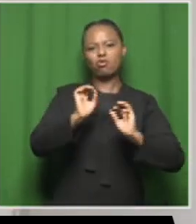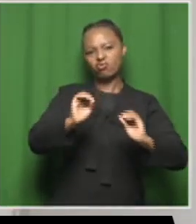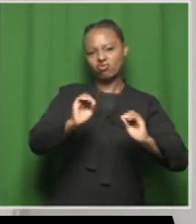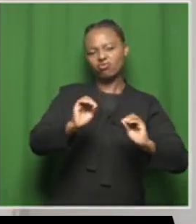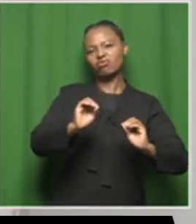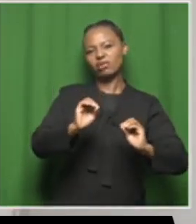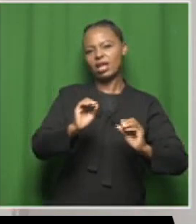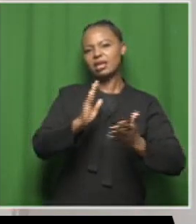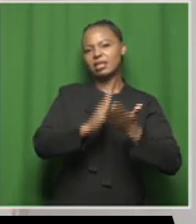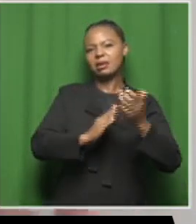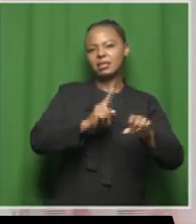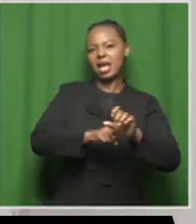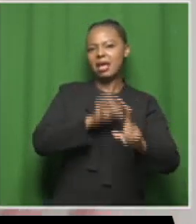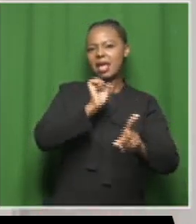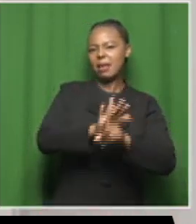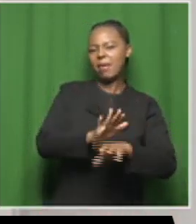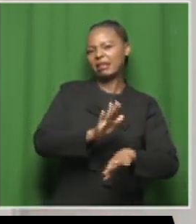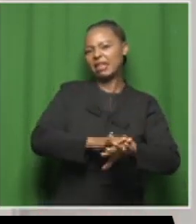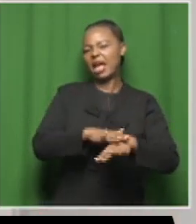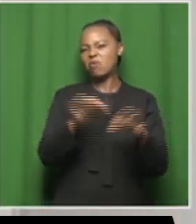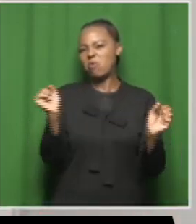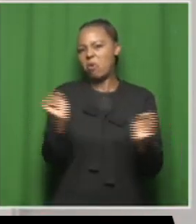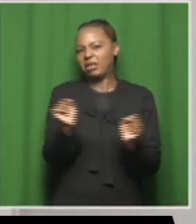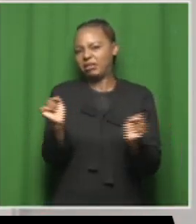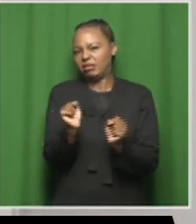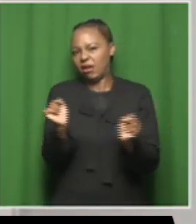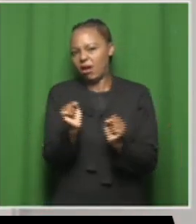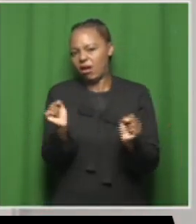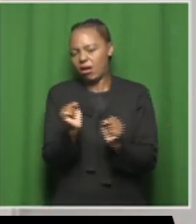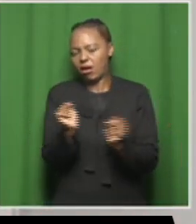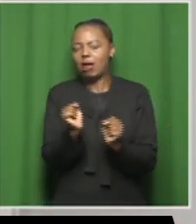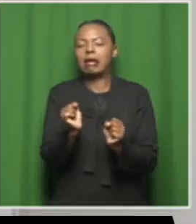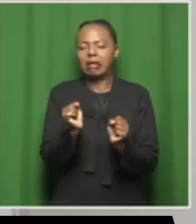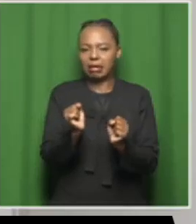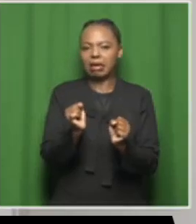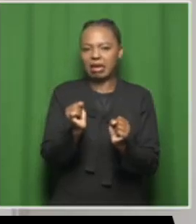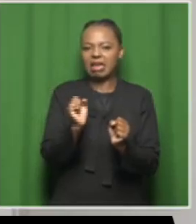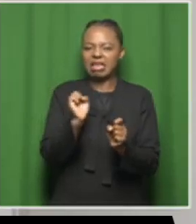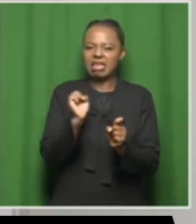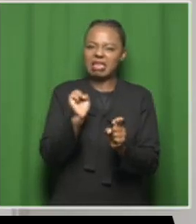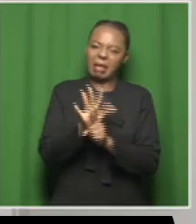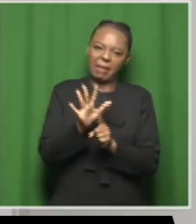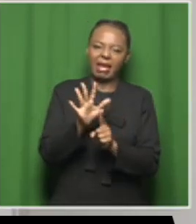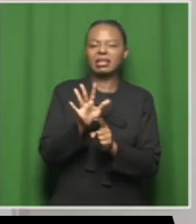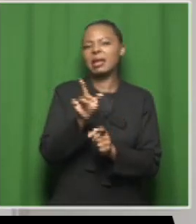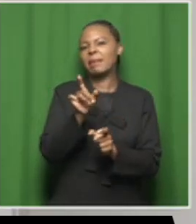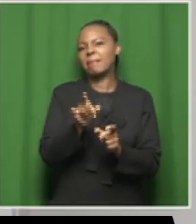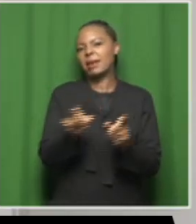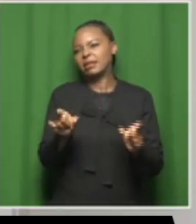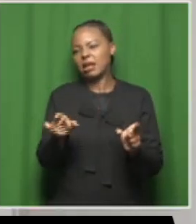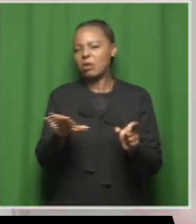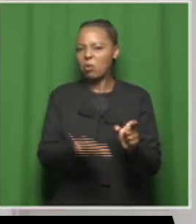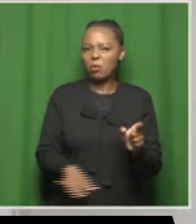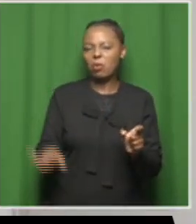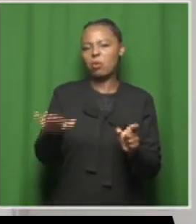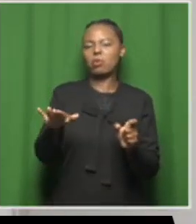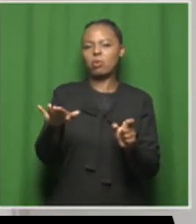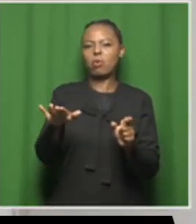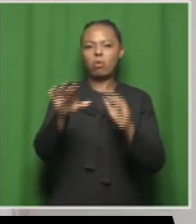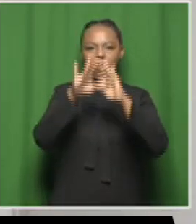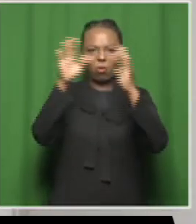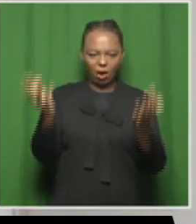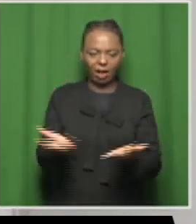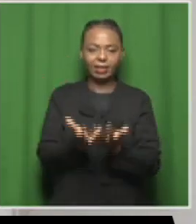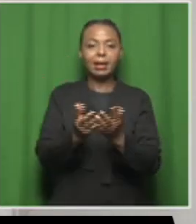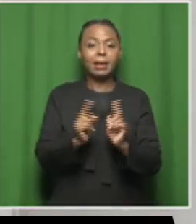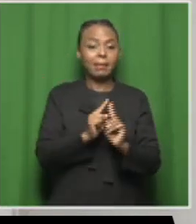the winter or in the late winter, and affect people around the world. In South